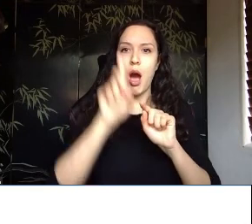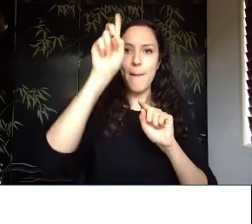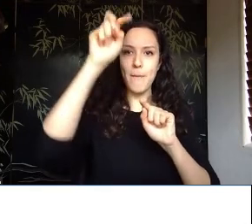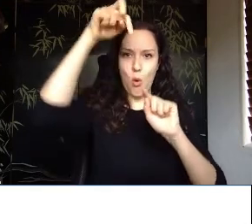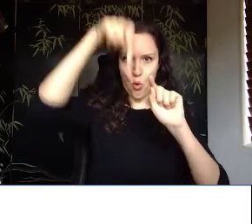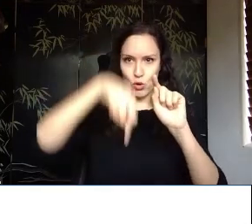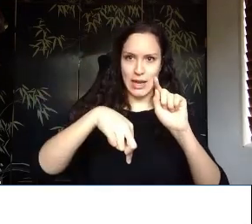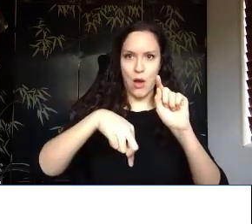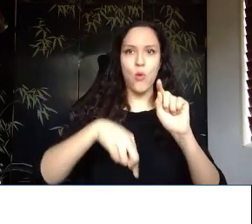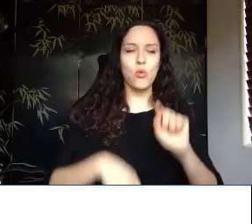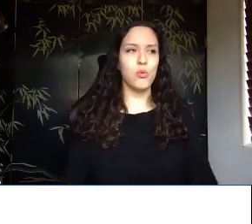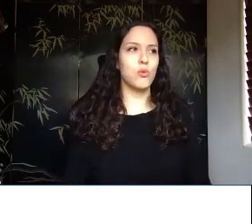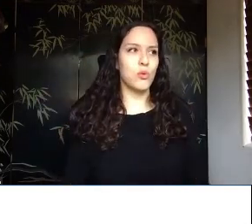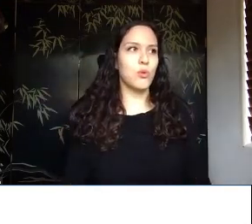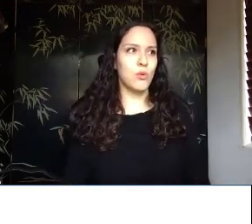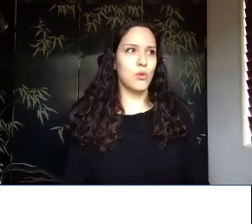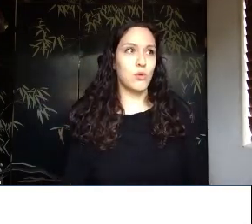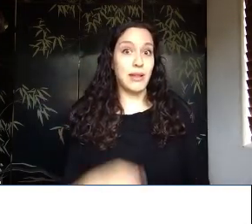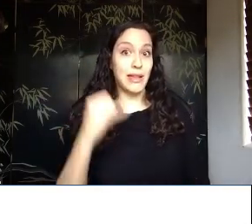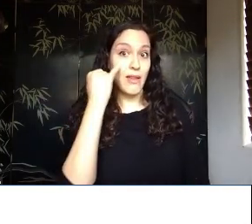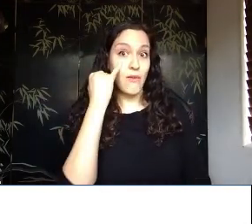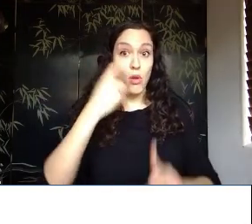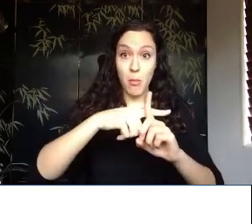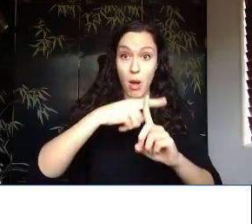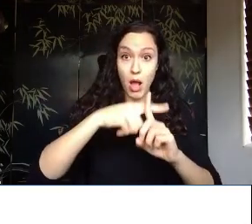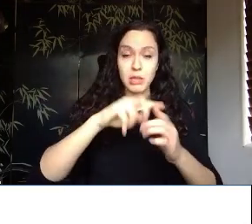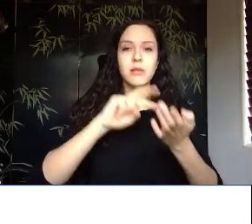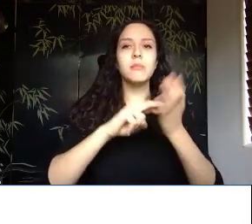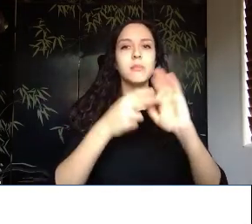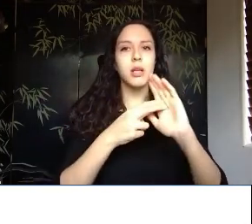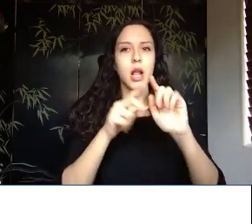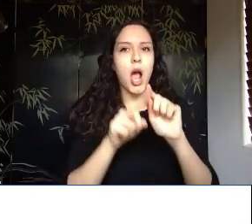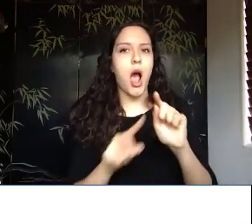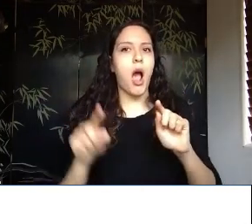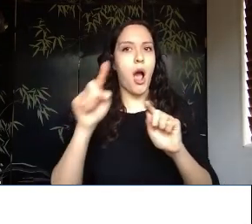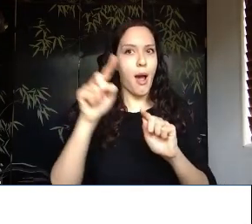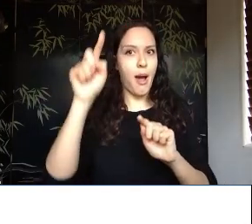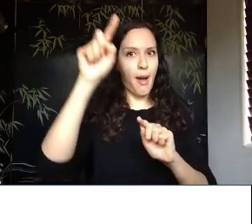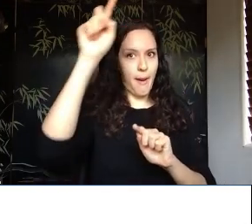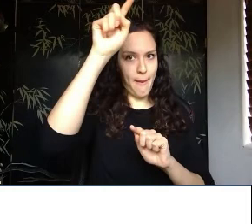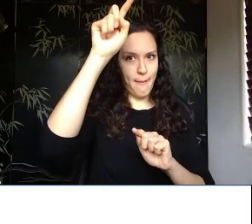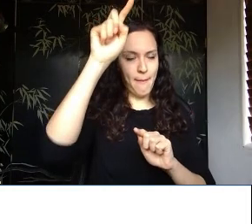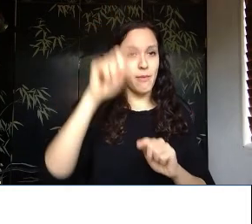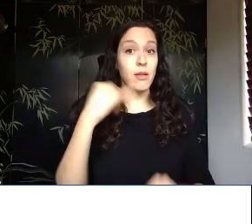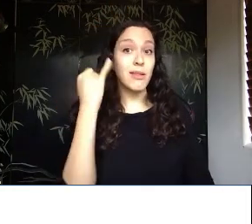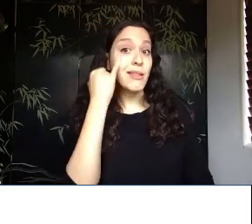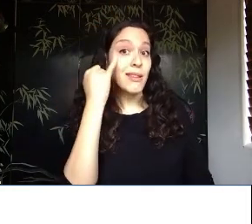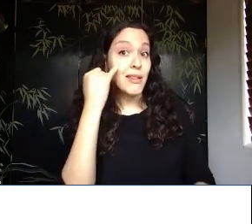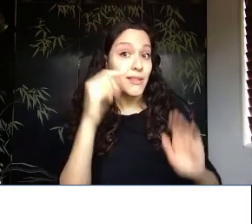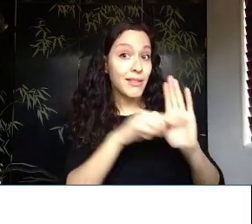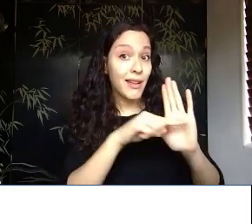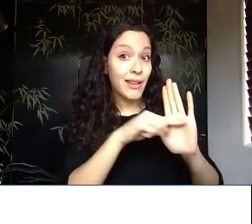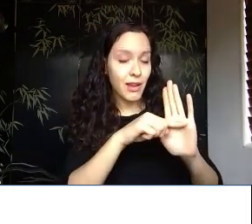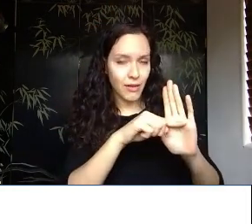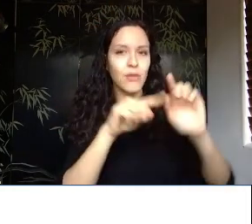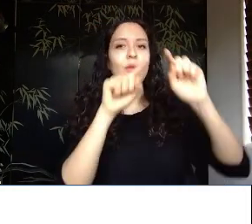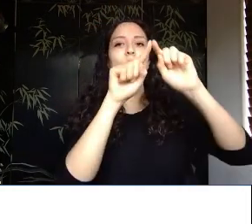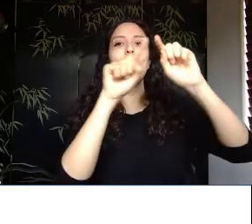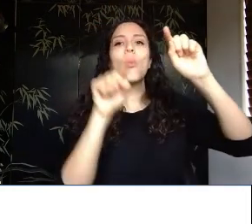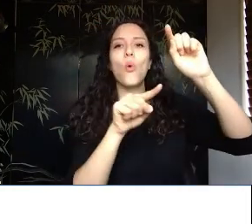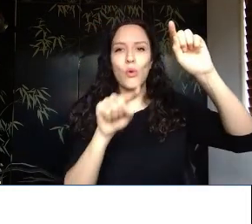So if it's positive, we go up. If it's negative, we go